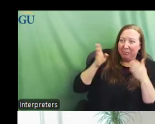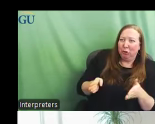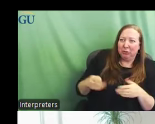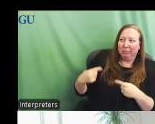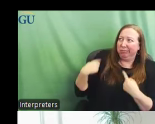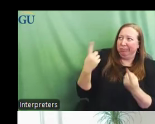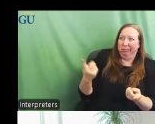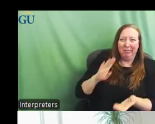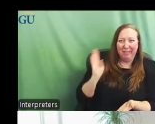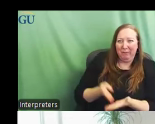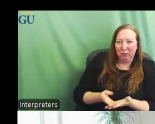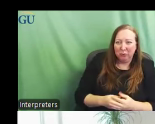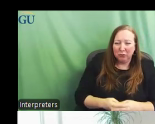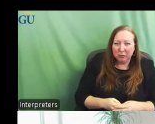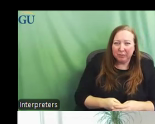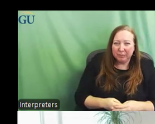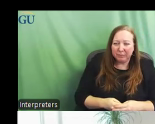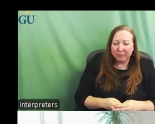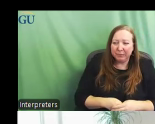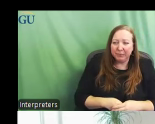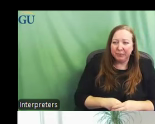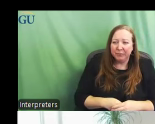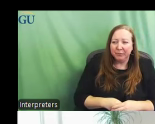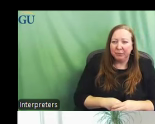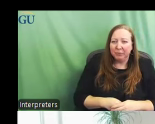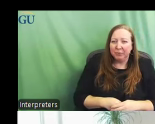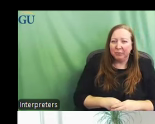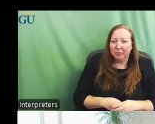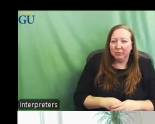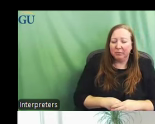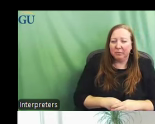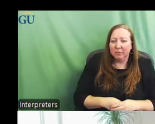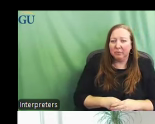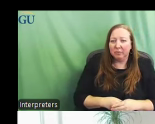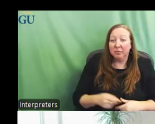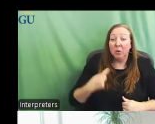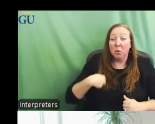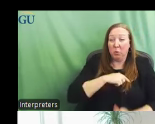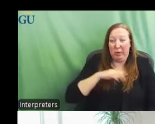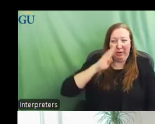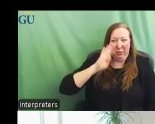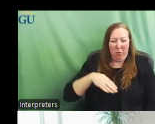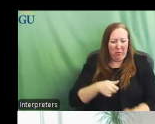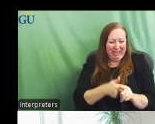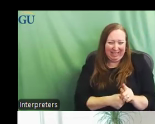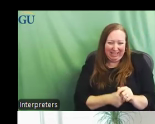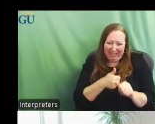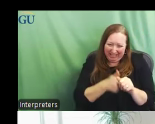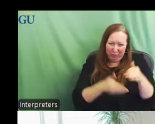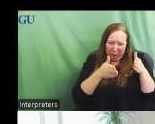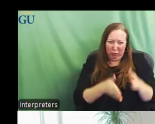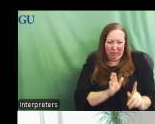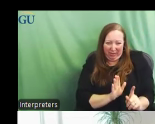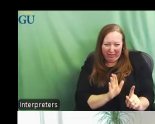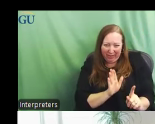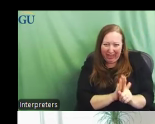before. We know that the configuration of the hearing loss will impact